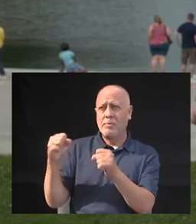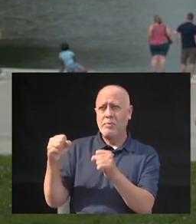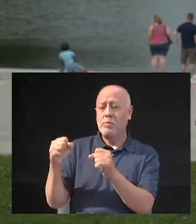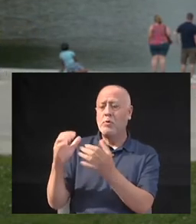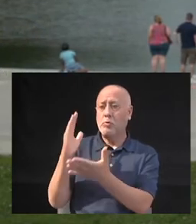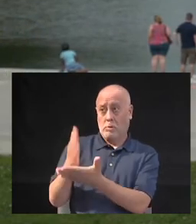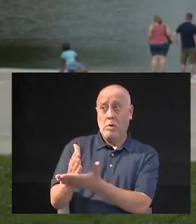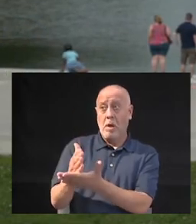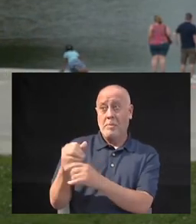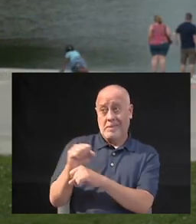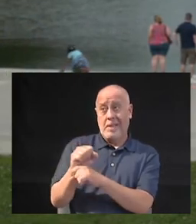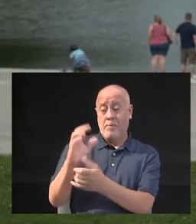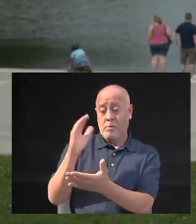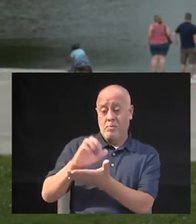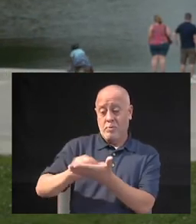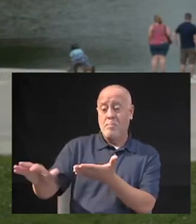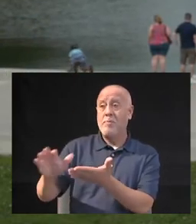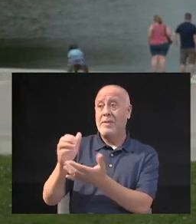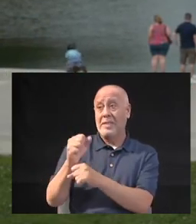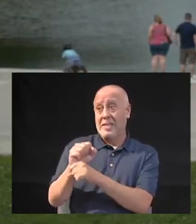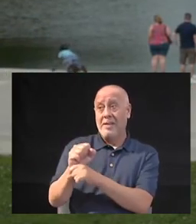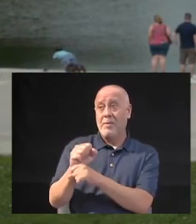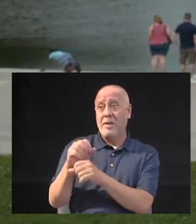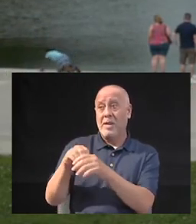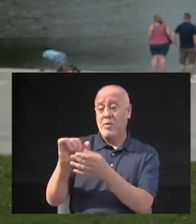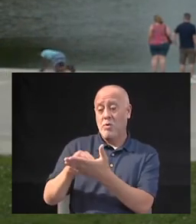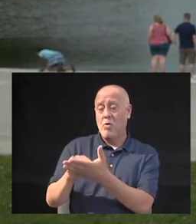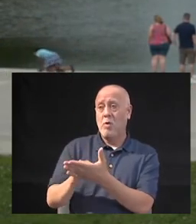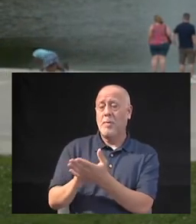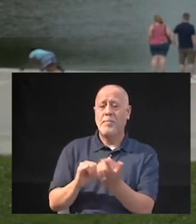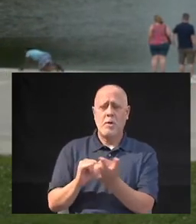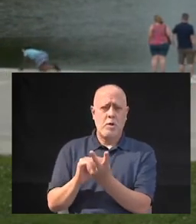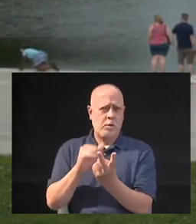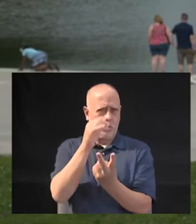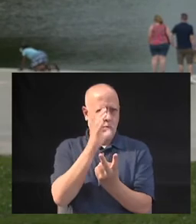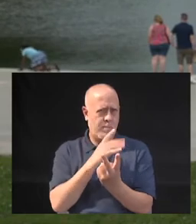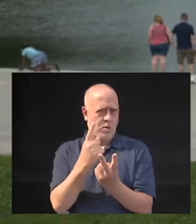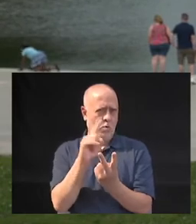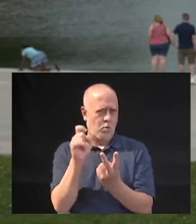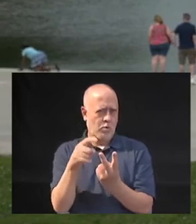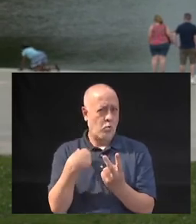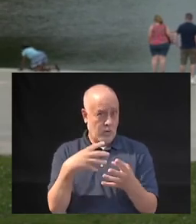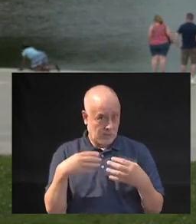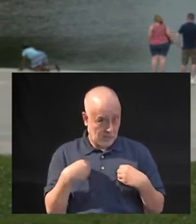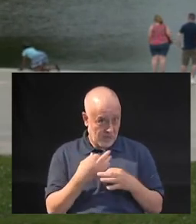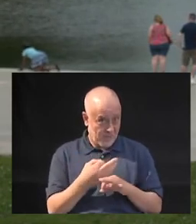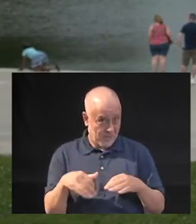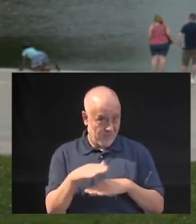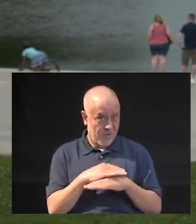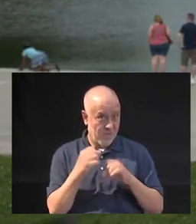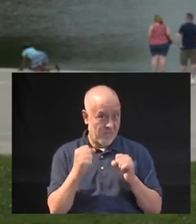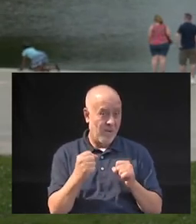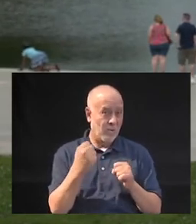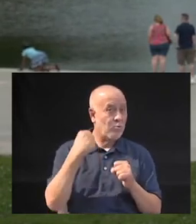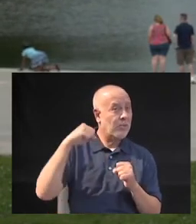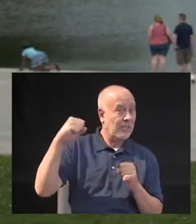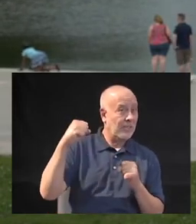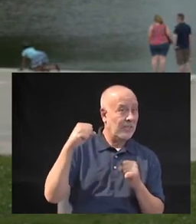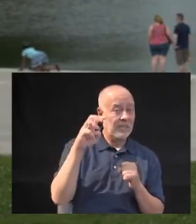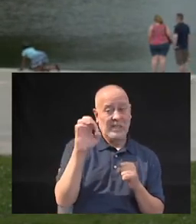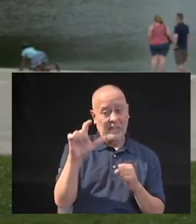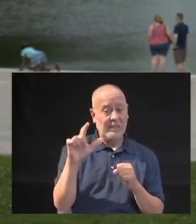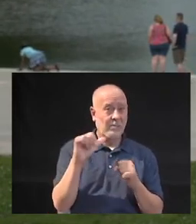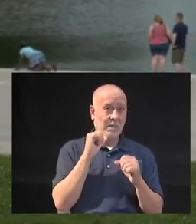abolishing slavery. Two men, one question. We accept the freedom and the power to resist evil, injustice, and